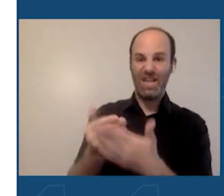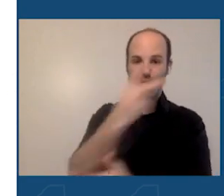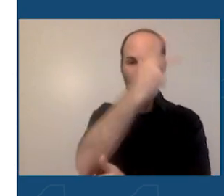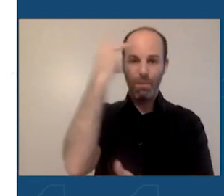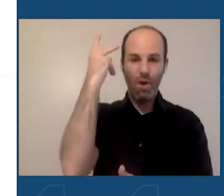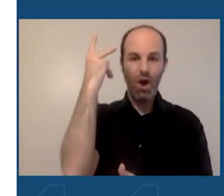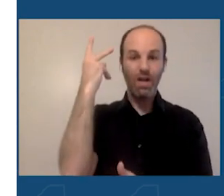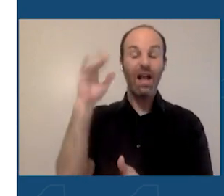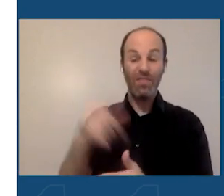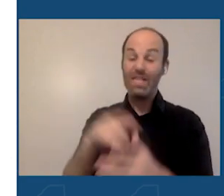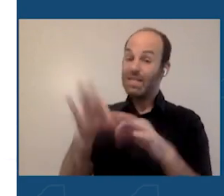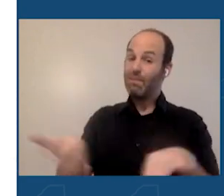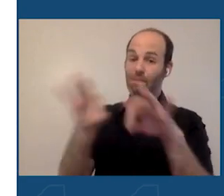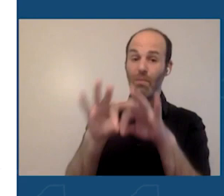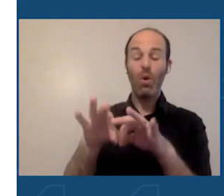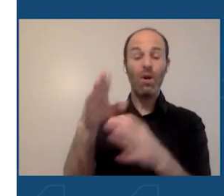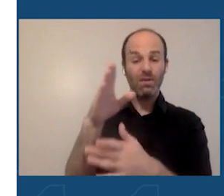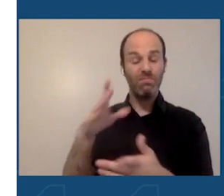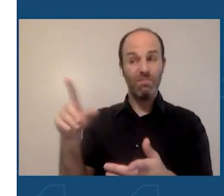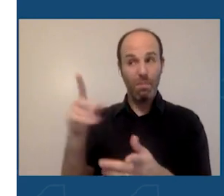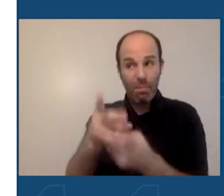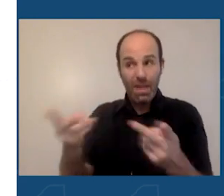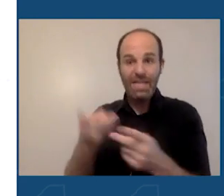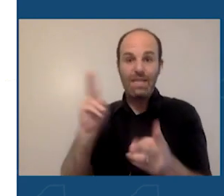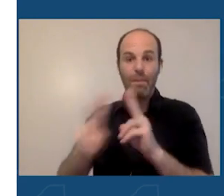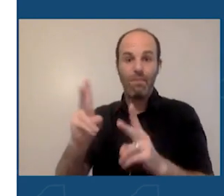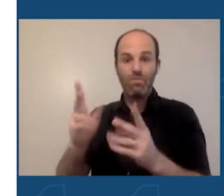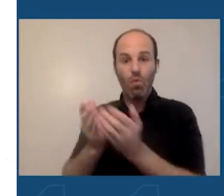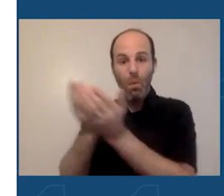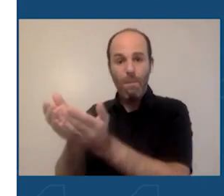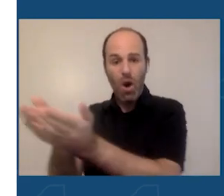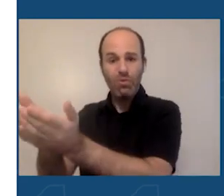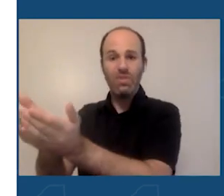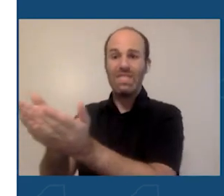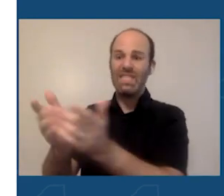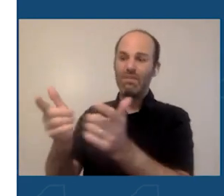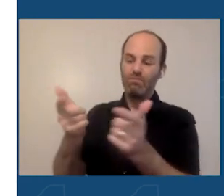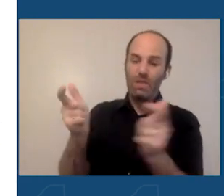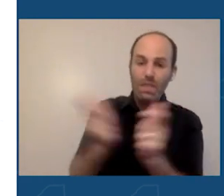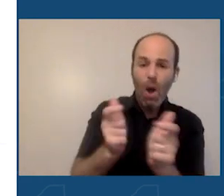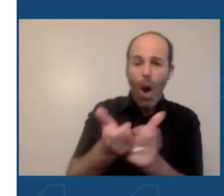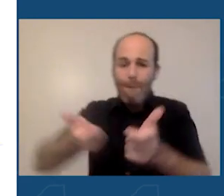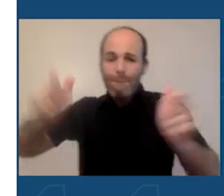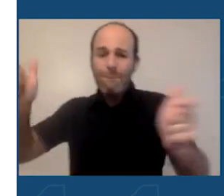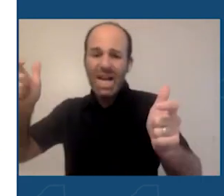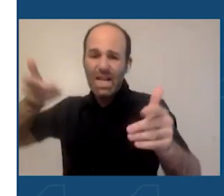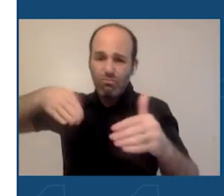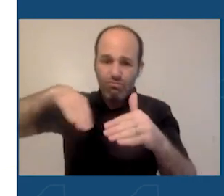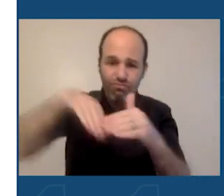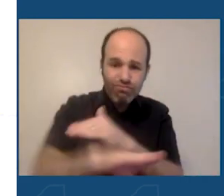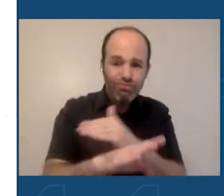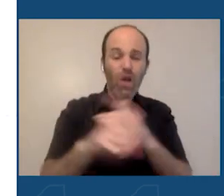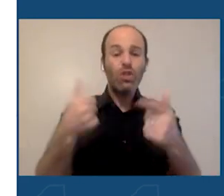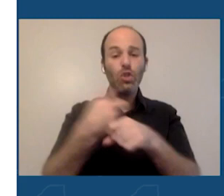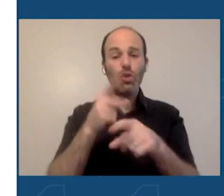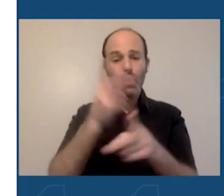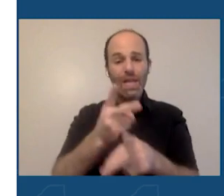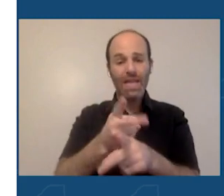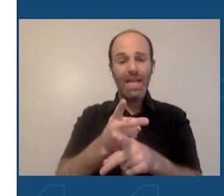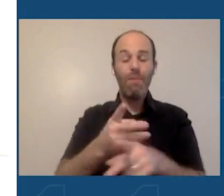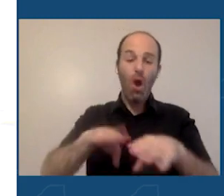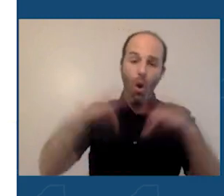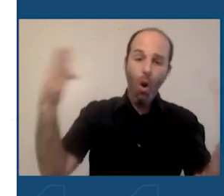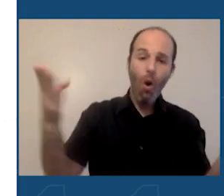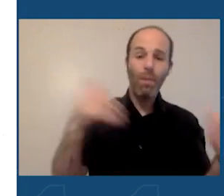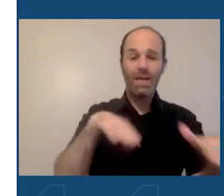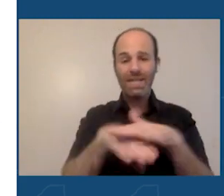of entry. We host yachts and tugboats and cruise ships, so it's really critical that we keep that open and accessible. So we're continuing to do